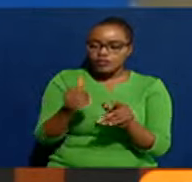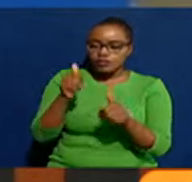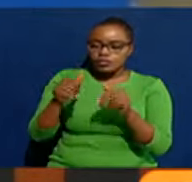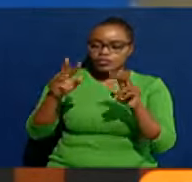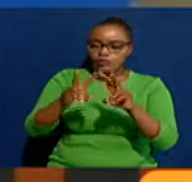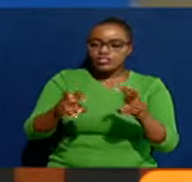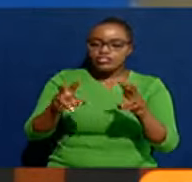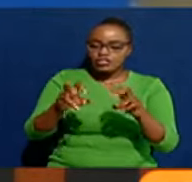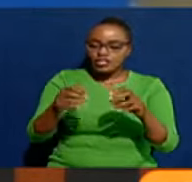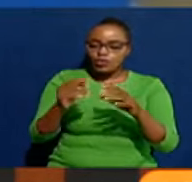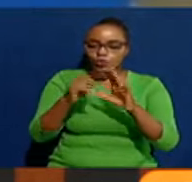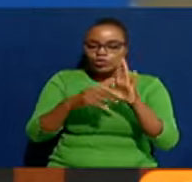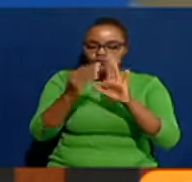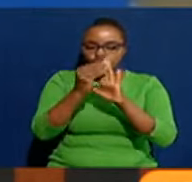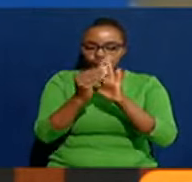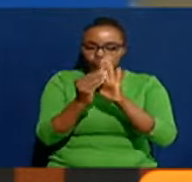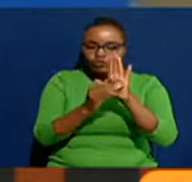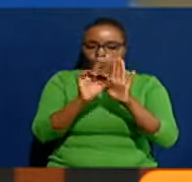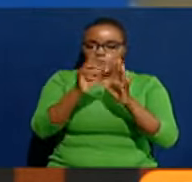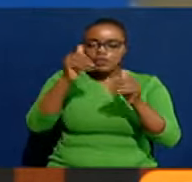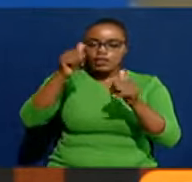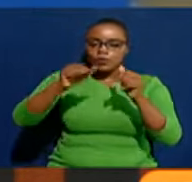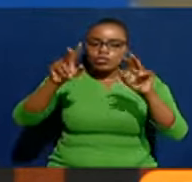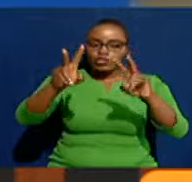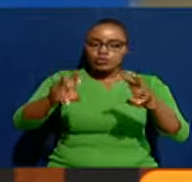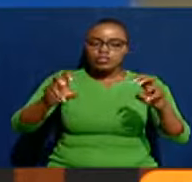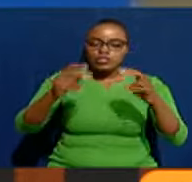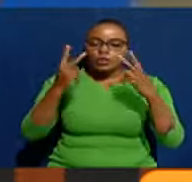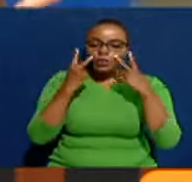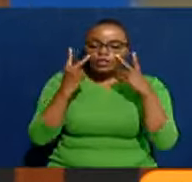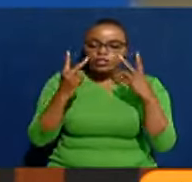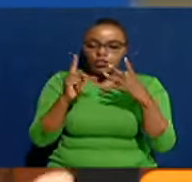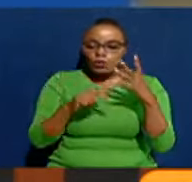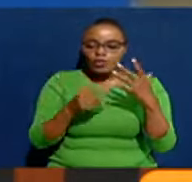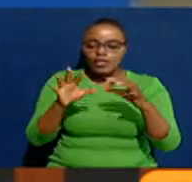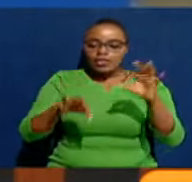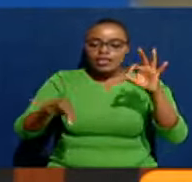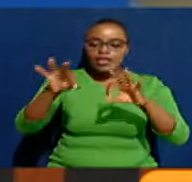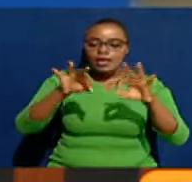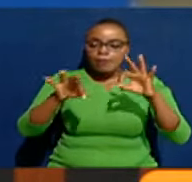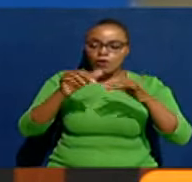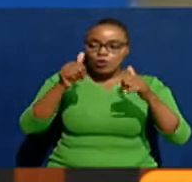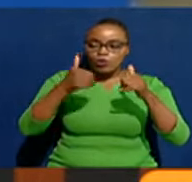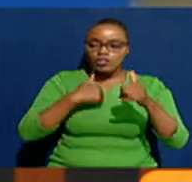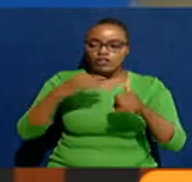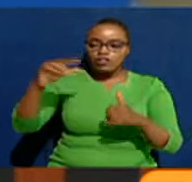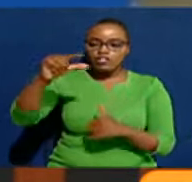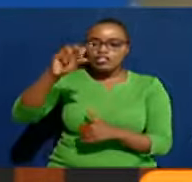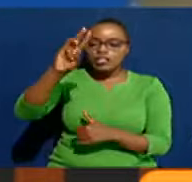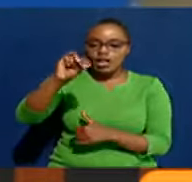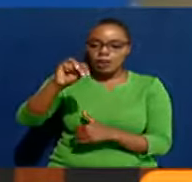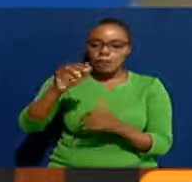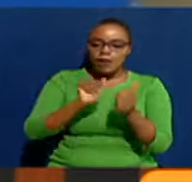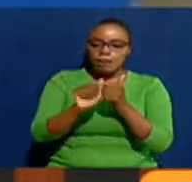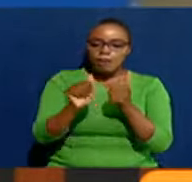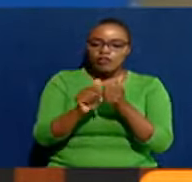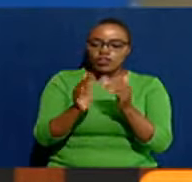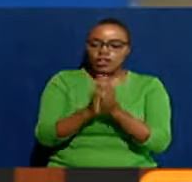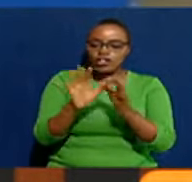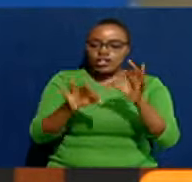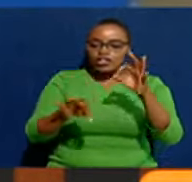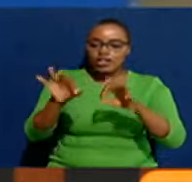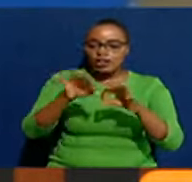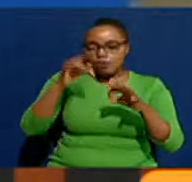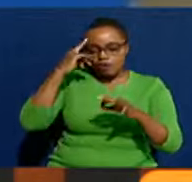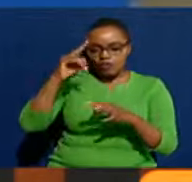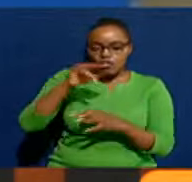the profile. One of the things that we check, we look at the chemical composition of the GM maize and the chemical composition